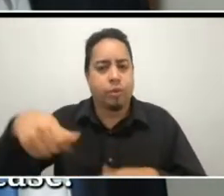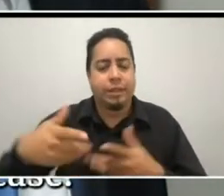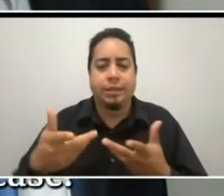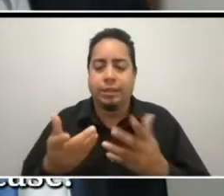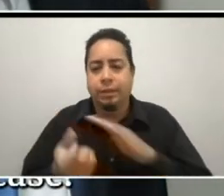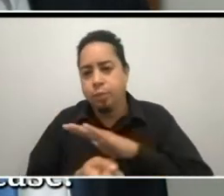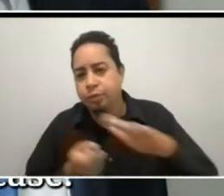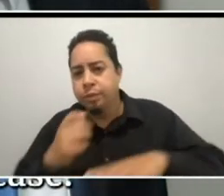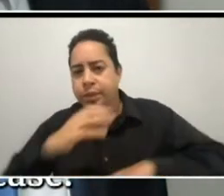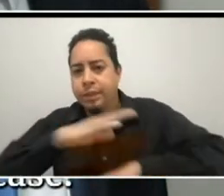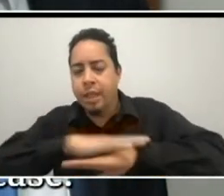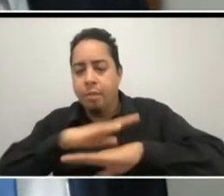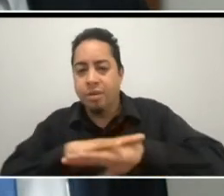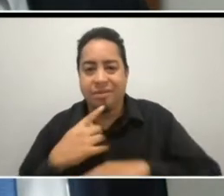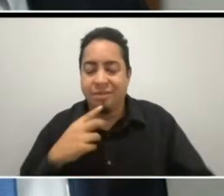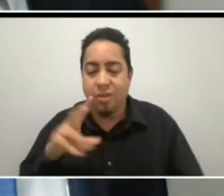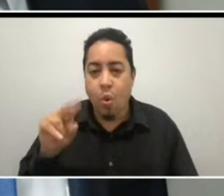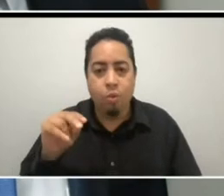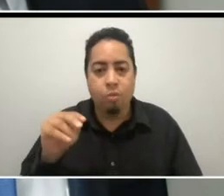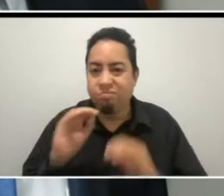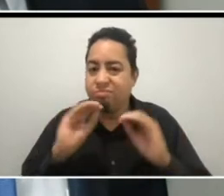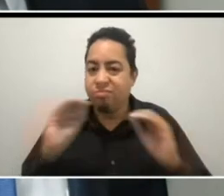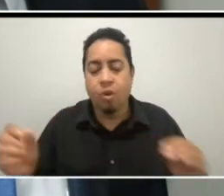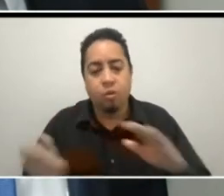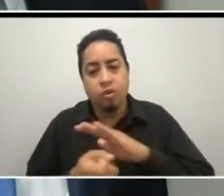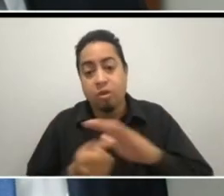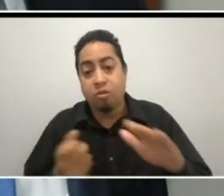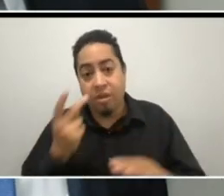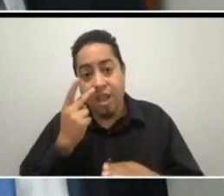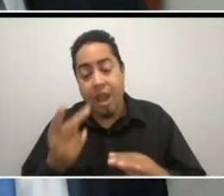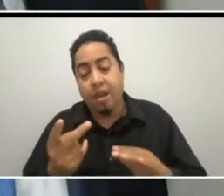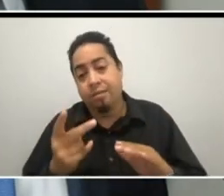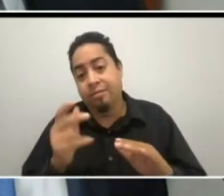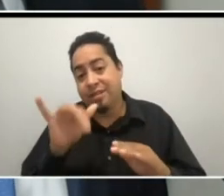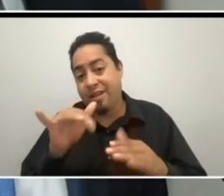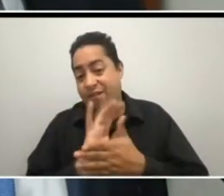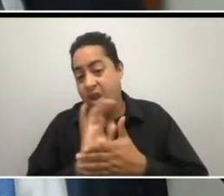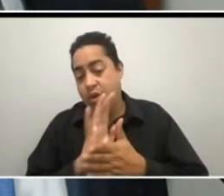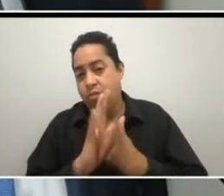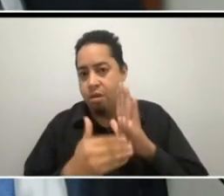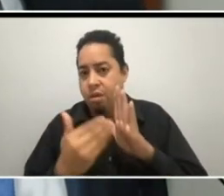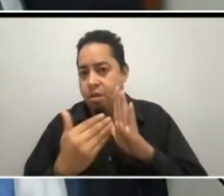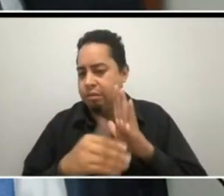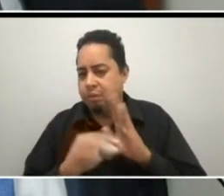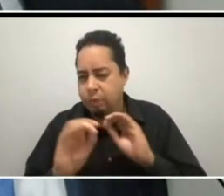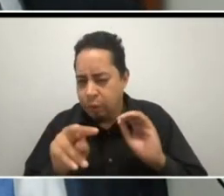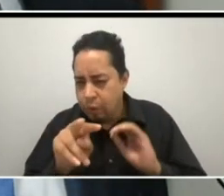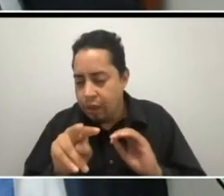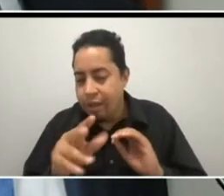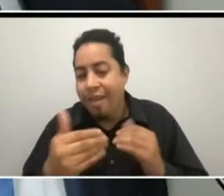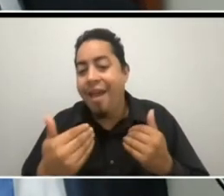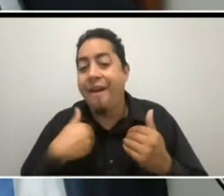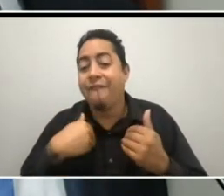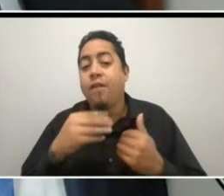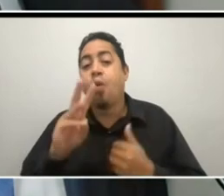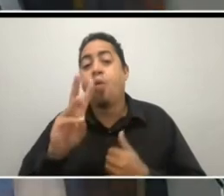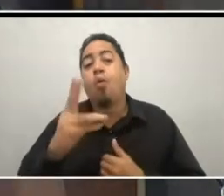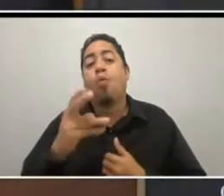said, no, sir, there is no suitcase. You can watch that video over and over. There is no suitcase. There is a wheeled bin where they